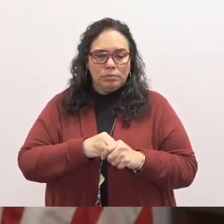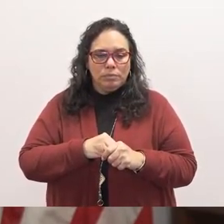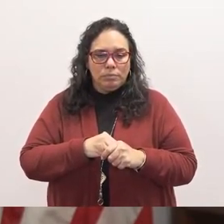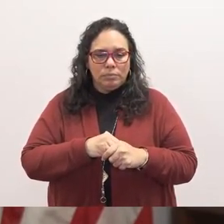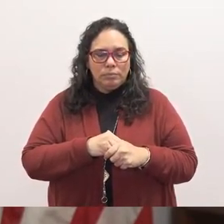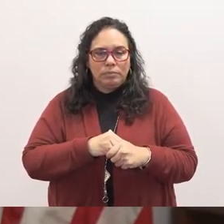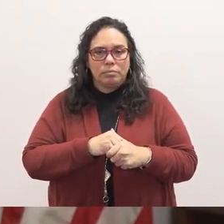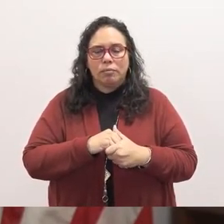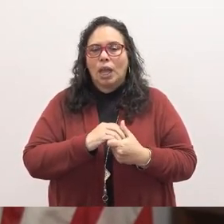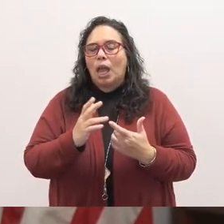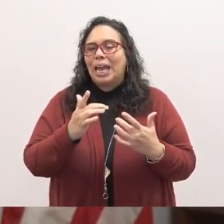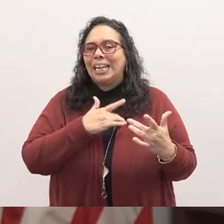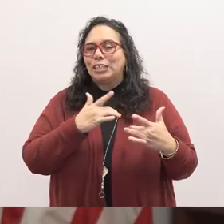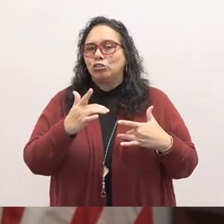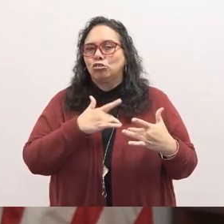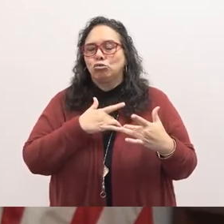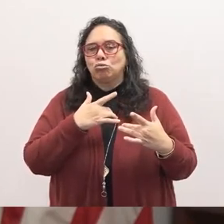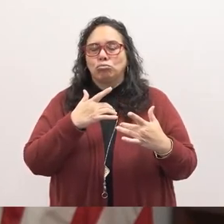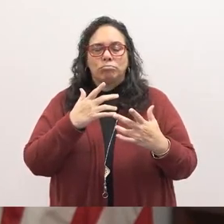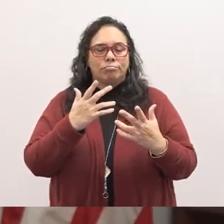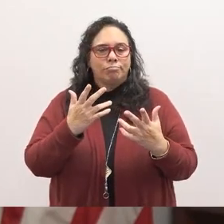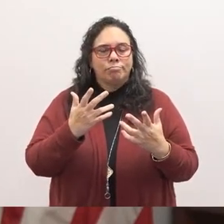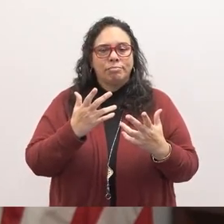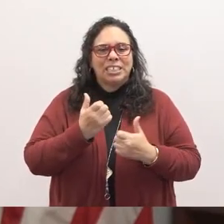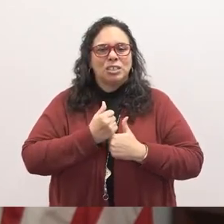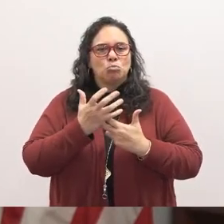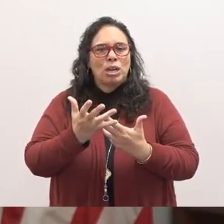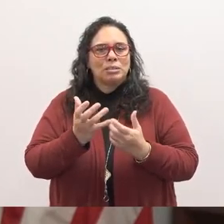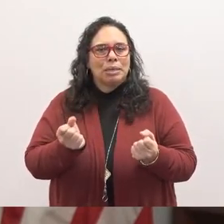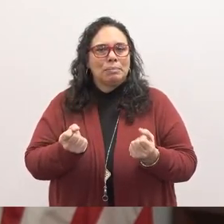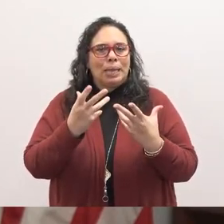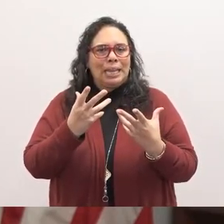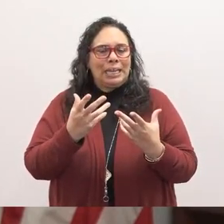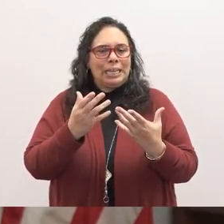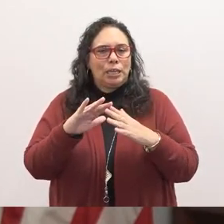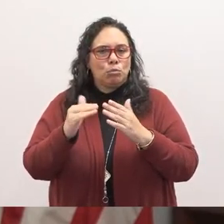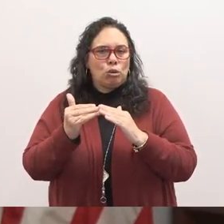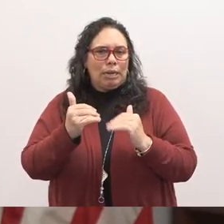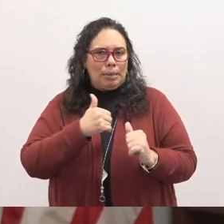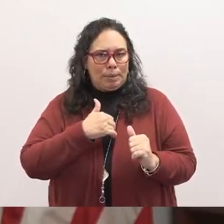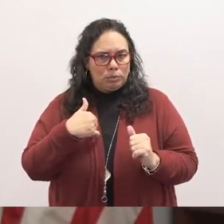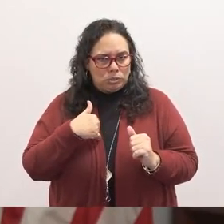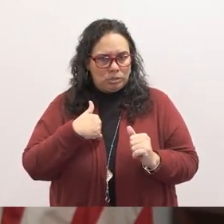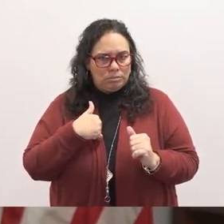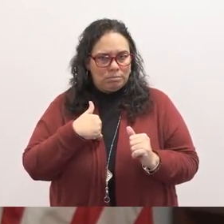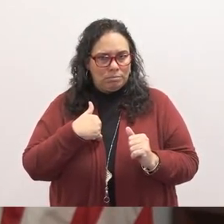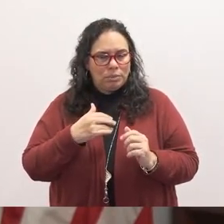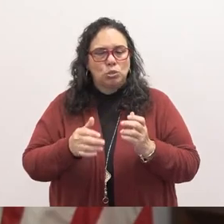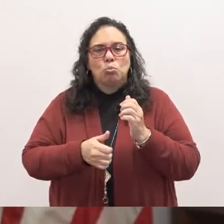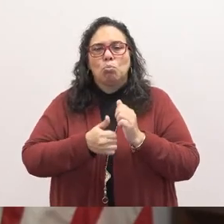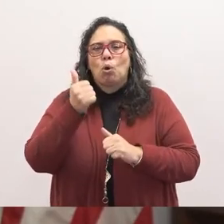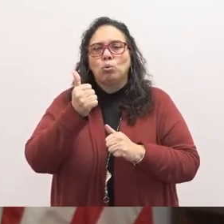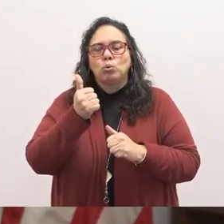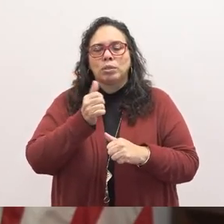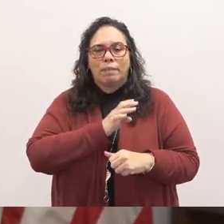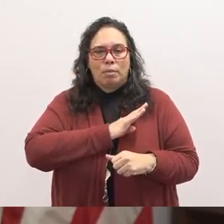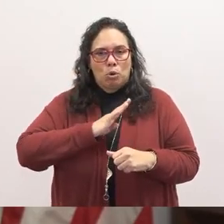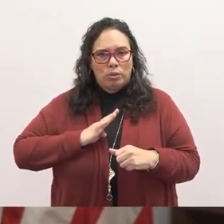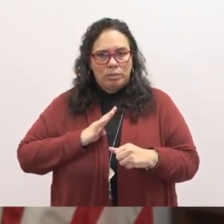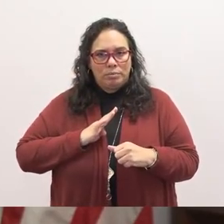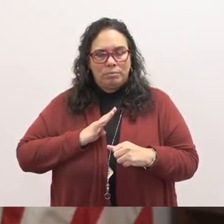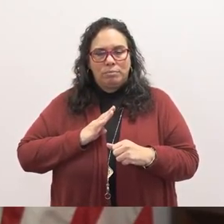An issue or concern is being expressed by multiple community members to majority of the board